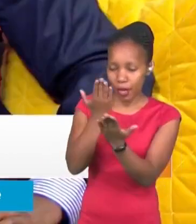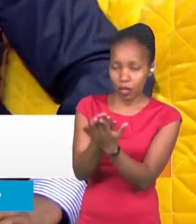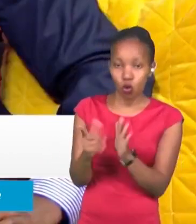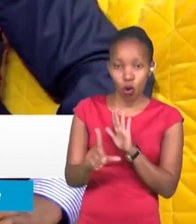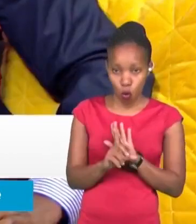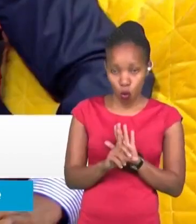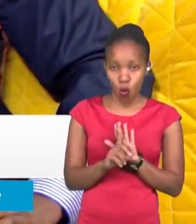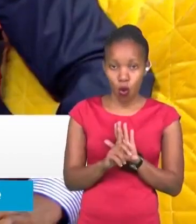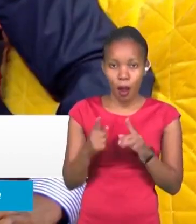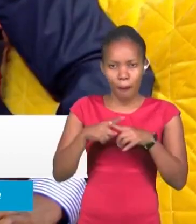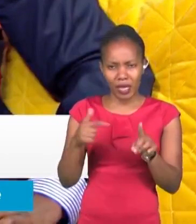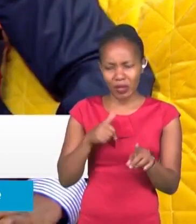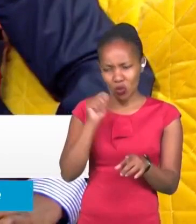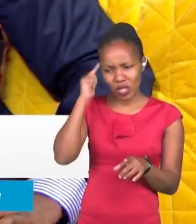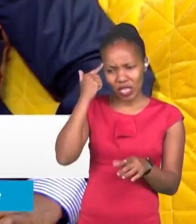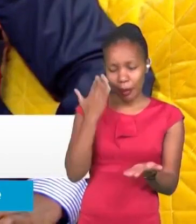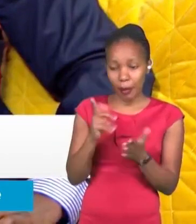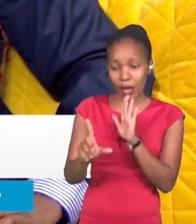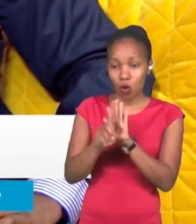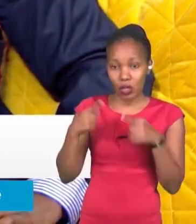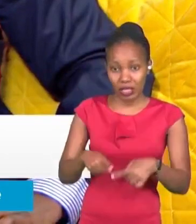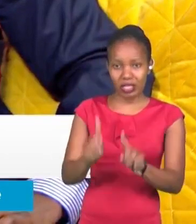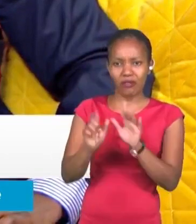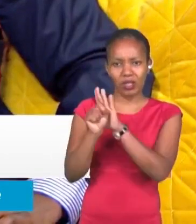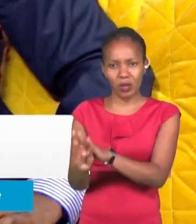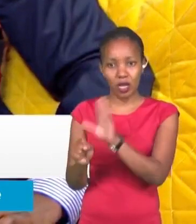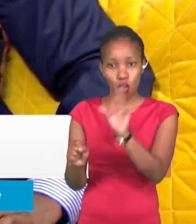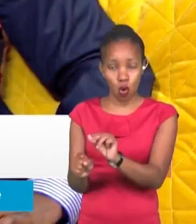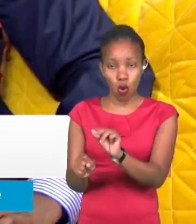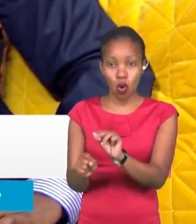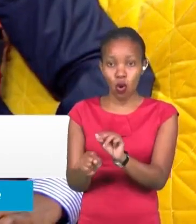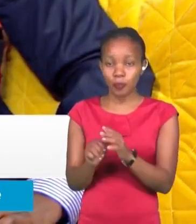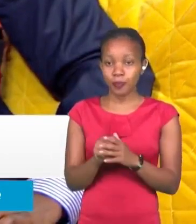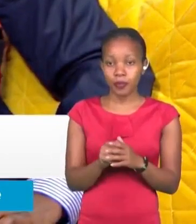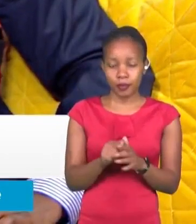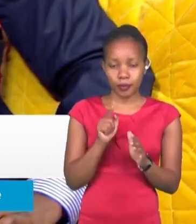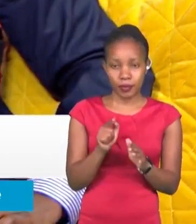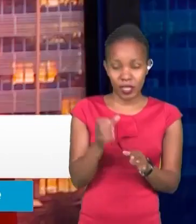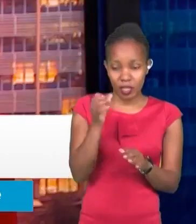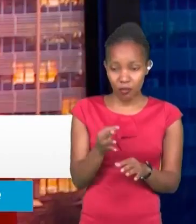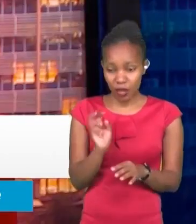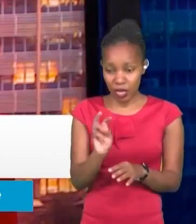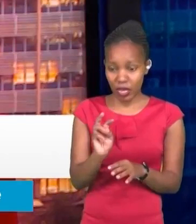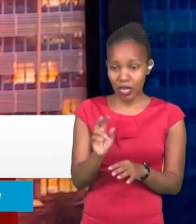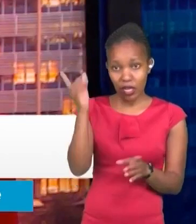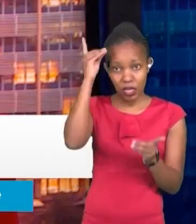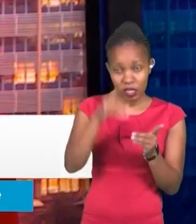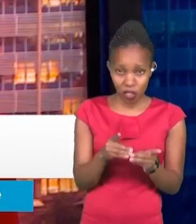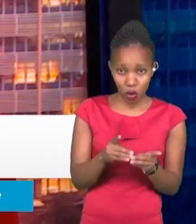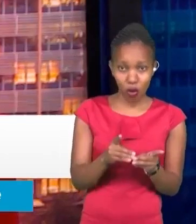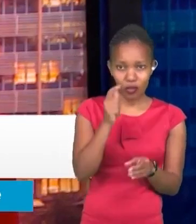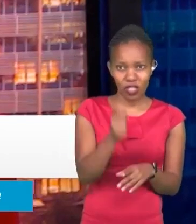law. But I do not think that the law itself is discriminatory. This was extensively dealt with. If you read that decision of